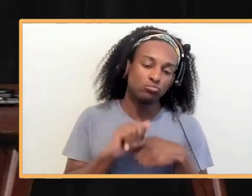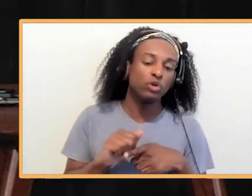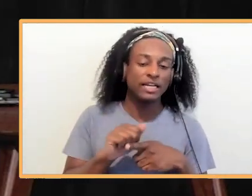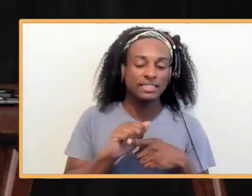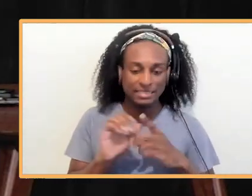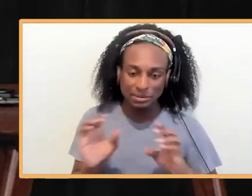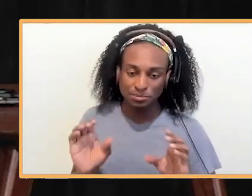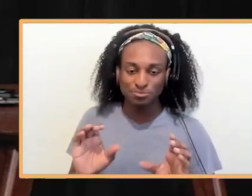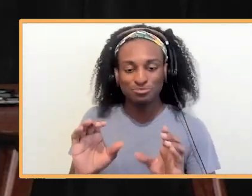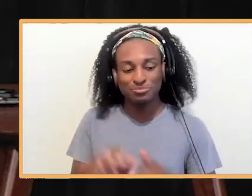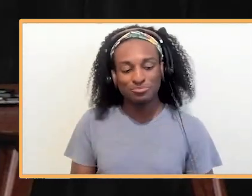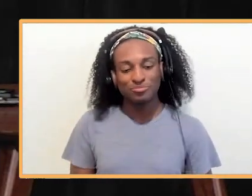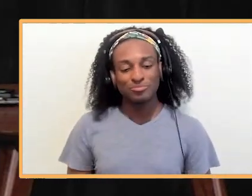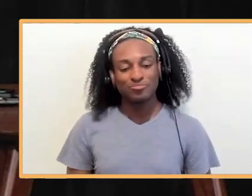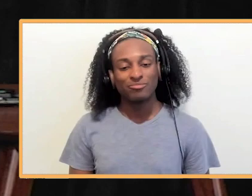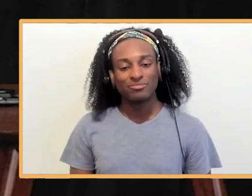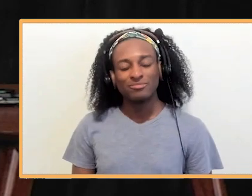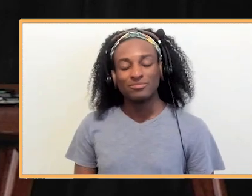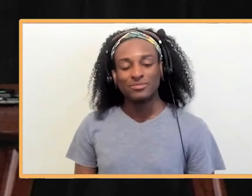And